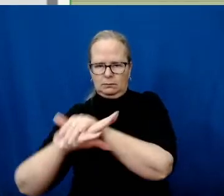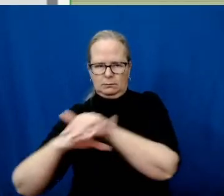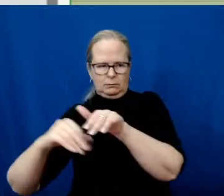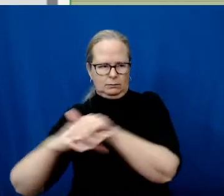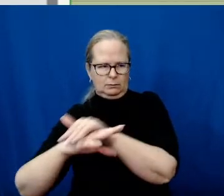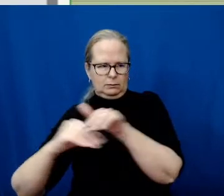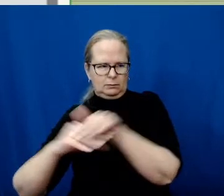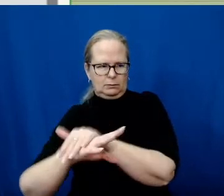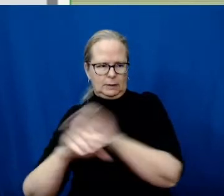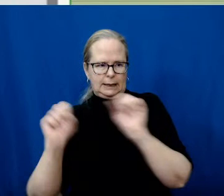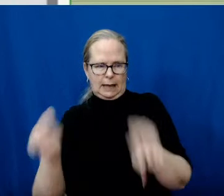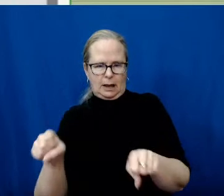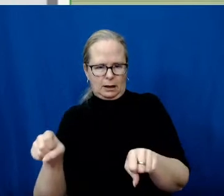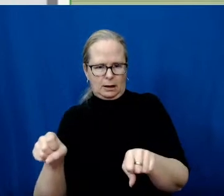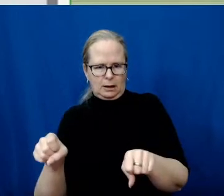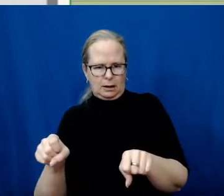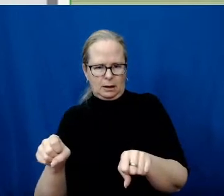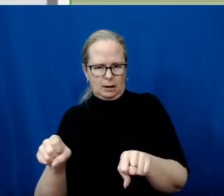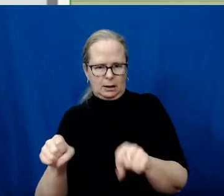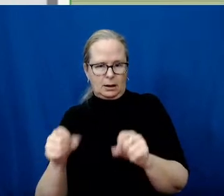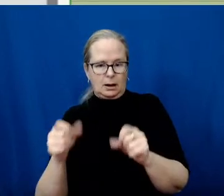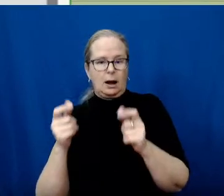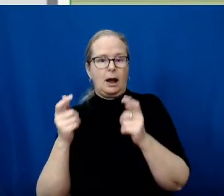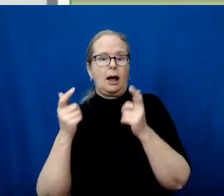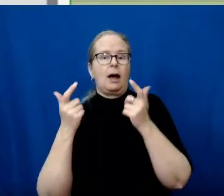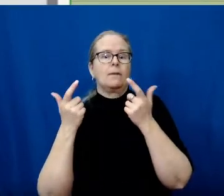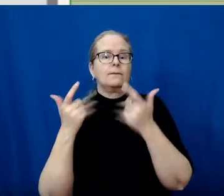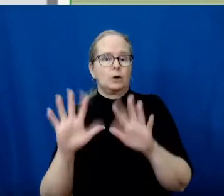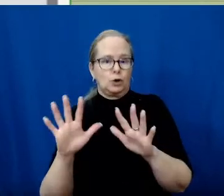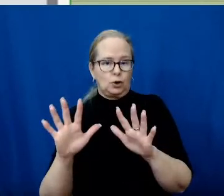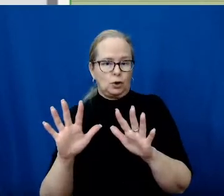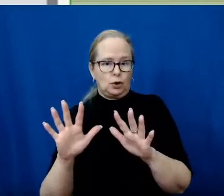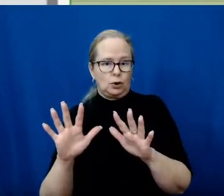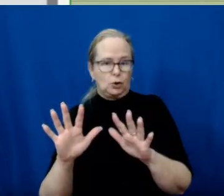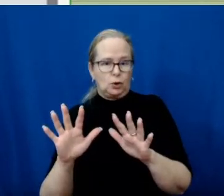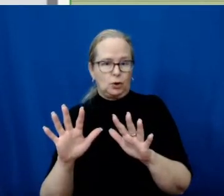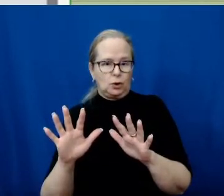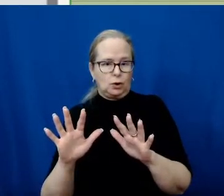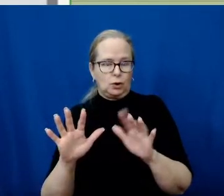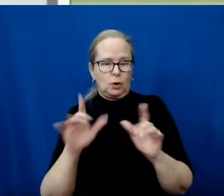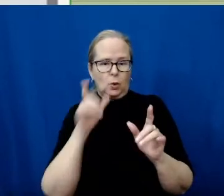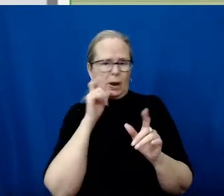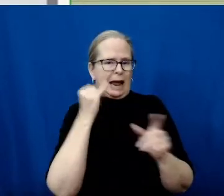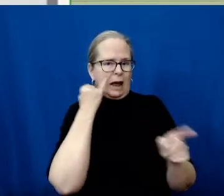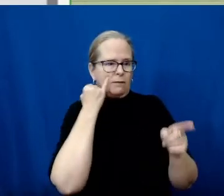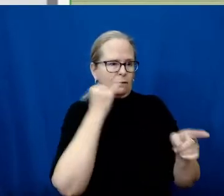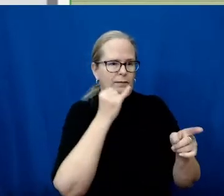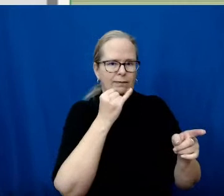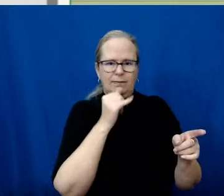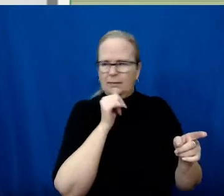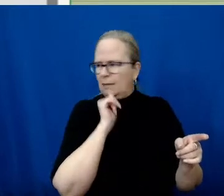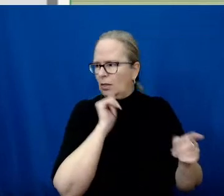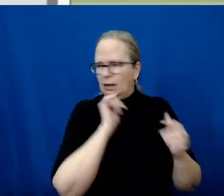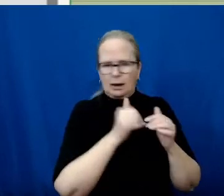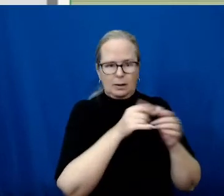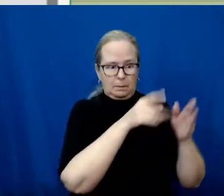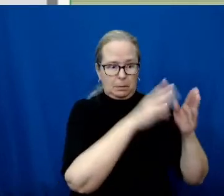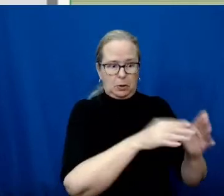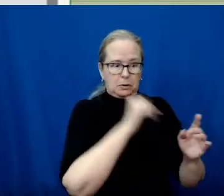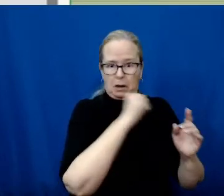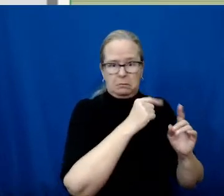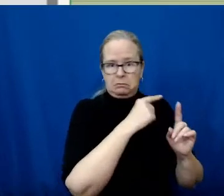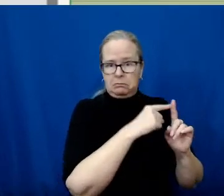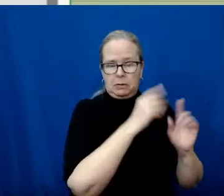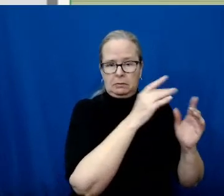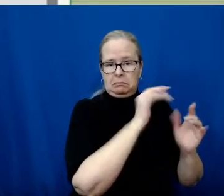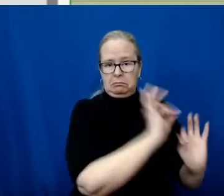who's uninfected use the bathroom? And so it's really about you're really coordinating with each other to use the